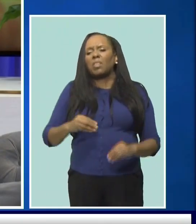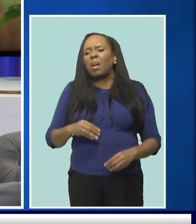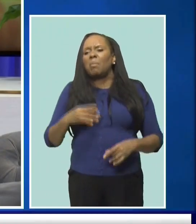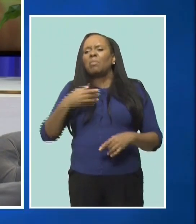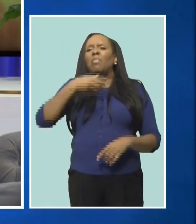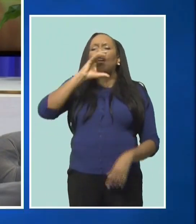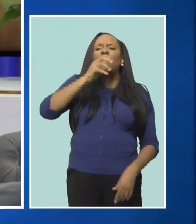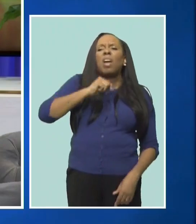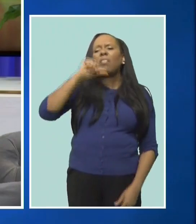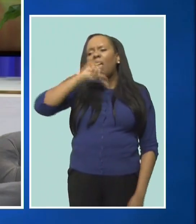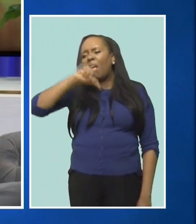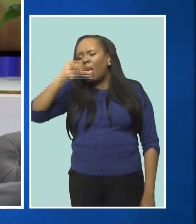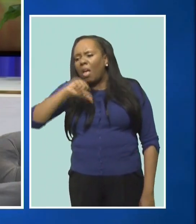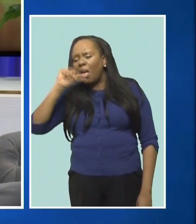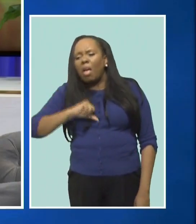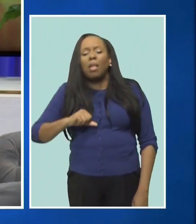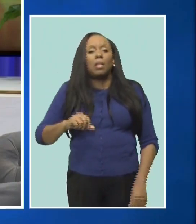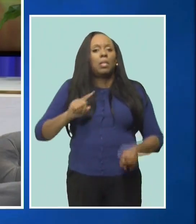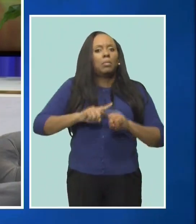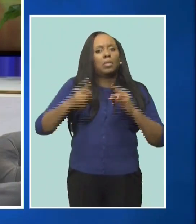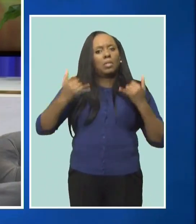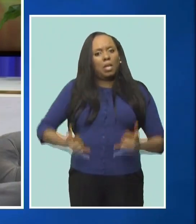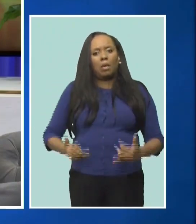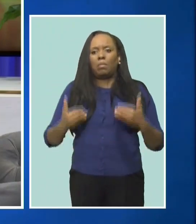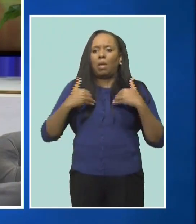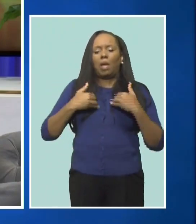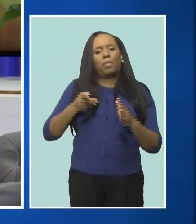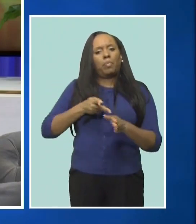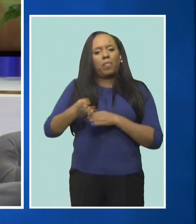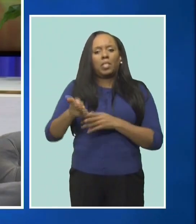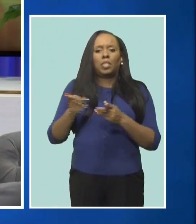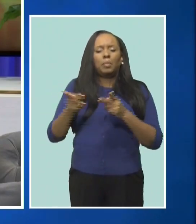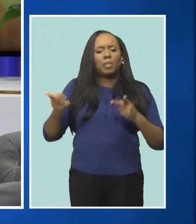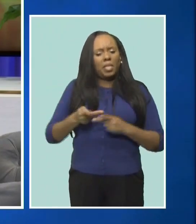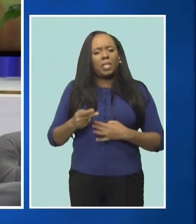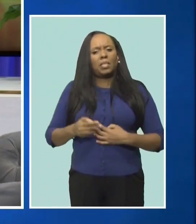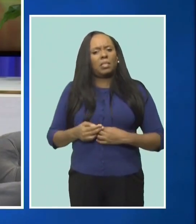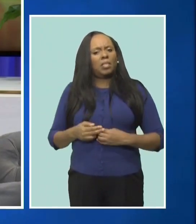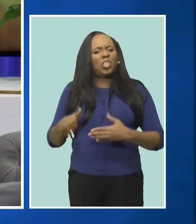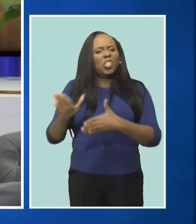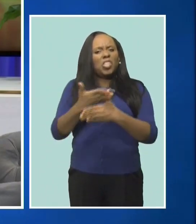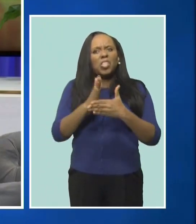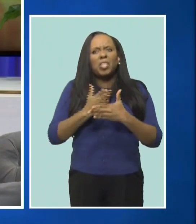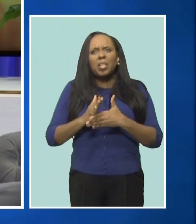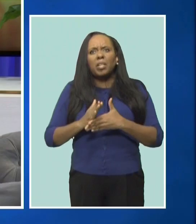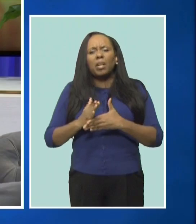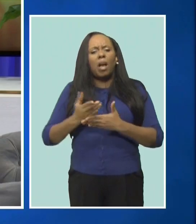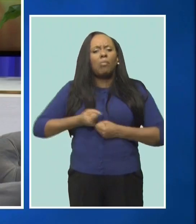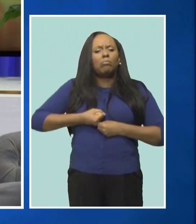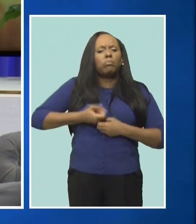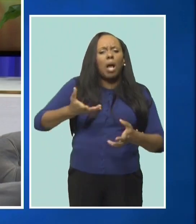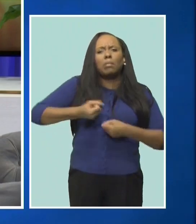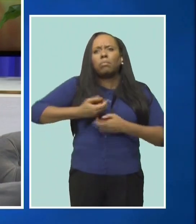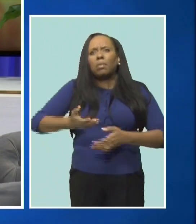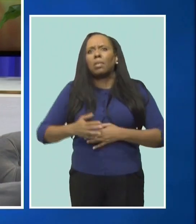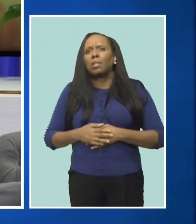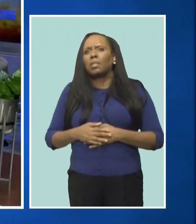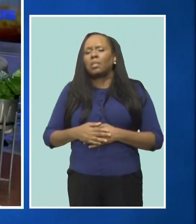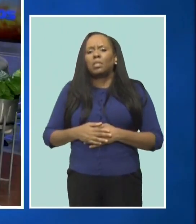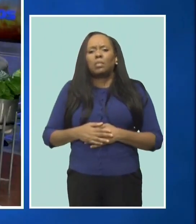come and talk in a professional space, express what is on your mind, and don't feel judged. You hit nail.